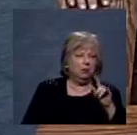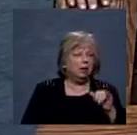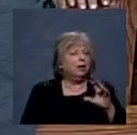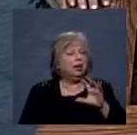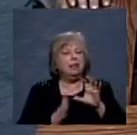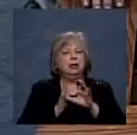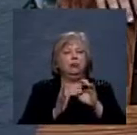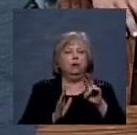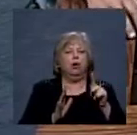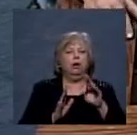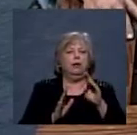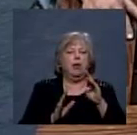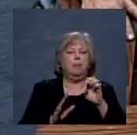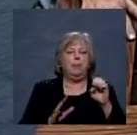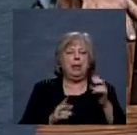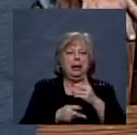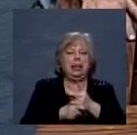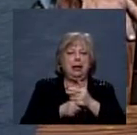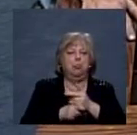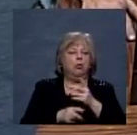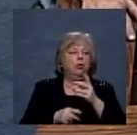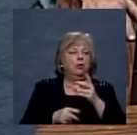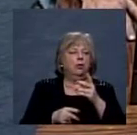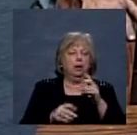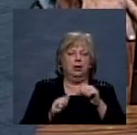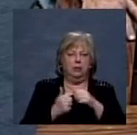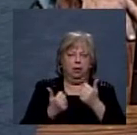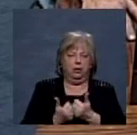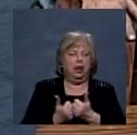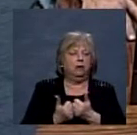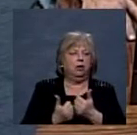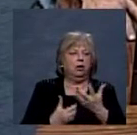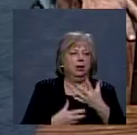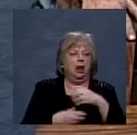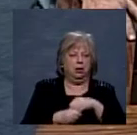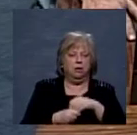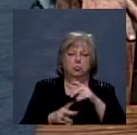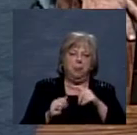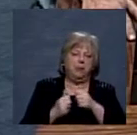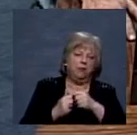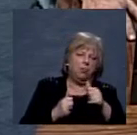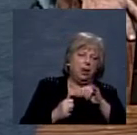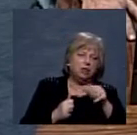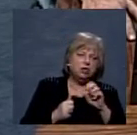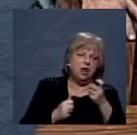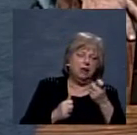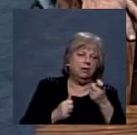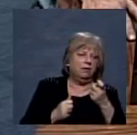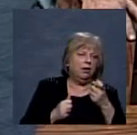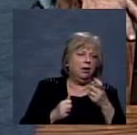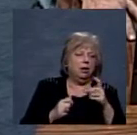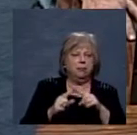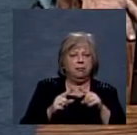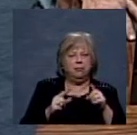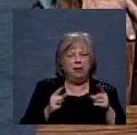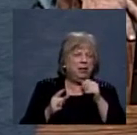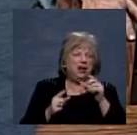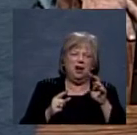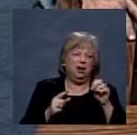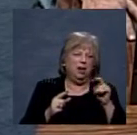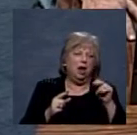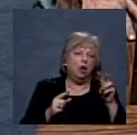Arkansas Beekeepers Association, which is the Central Arkansas area, so it might include people as far away as Jacksonville and, well, not to Conway, but maybe